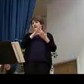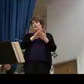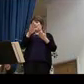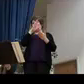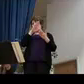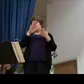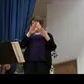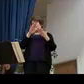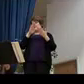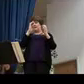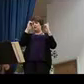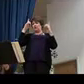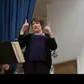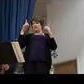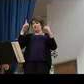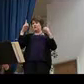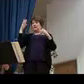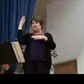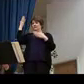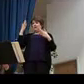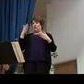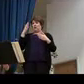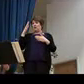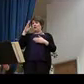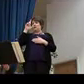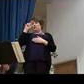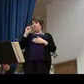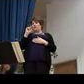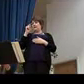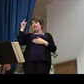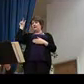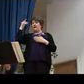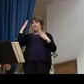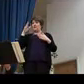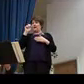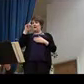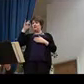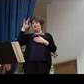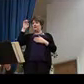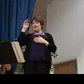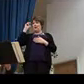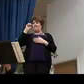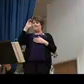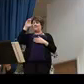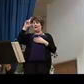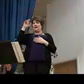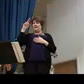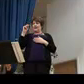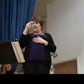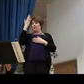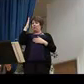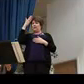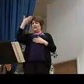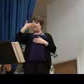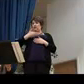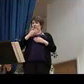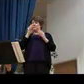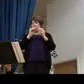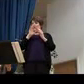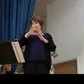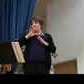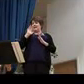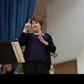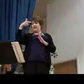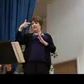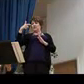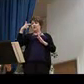Governor Angela Levine, will be introduced more formally later in the program. Dr. Susan Gould, CEO and Dean